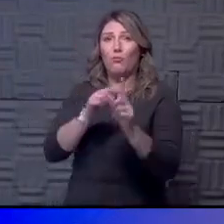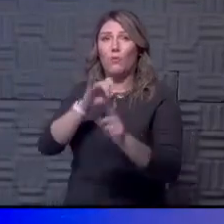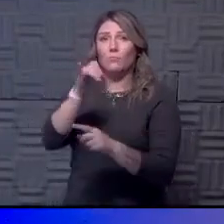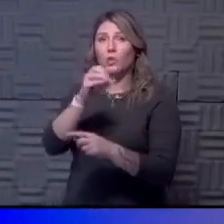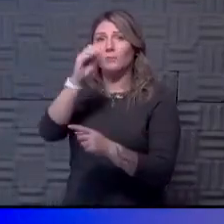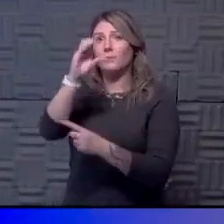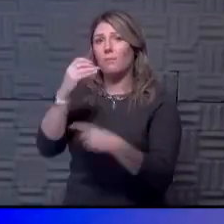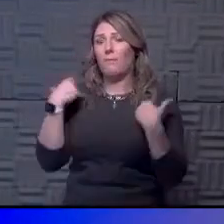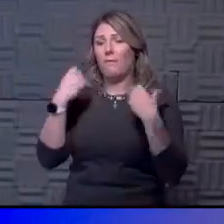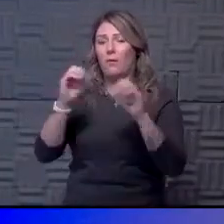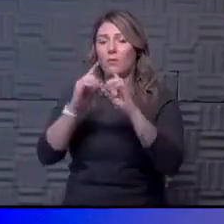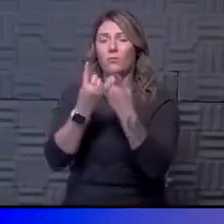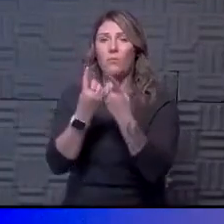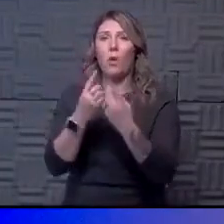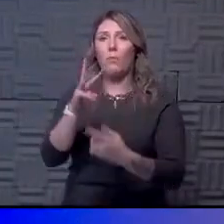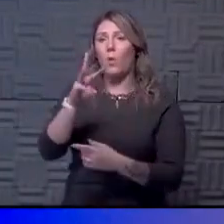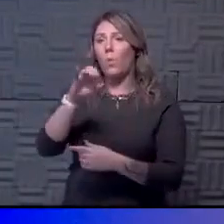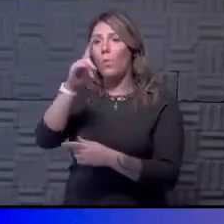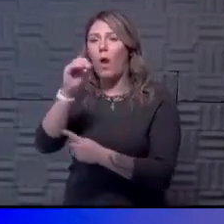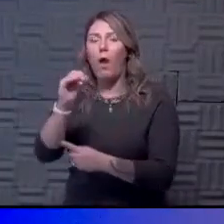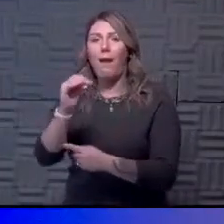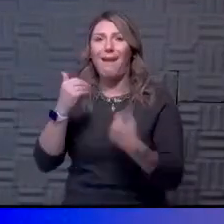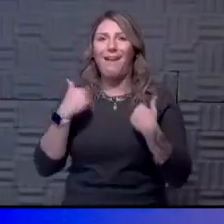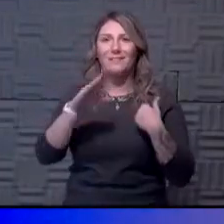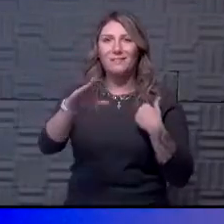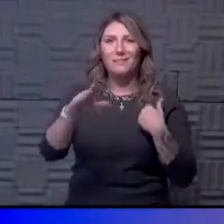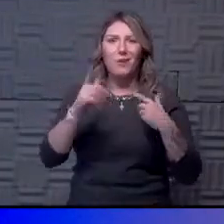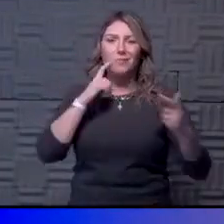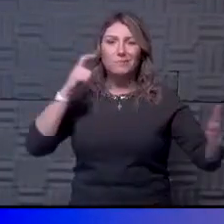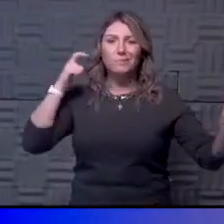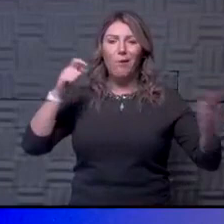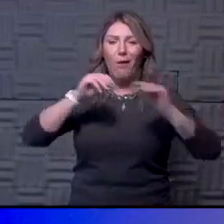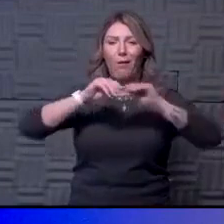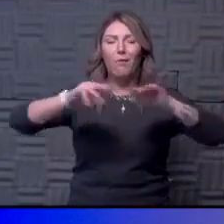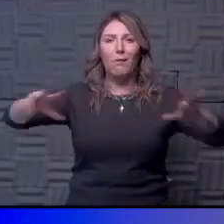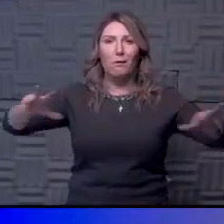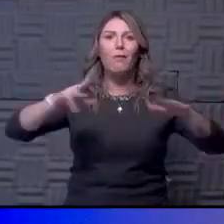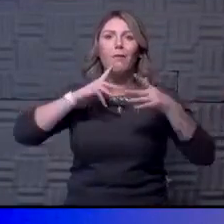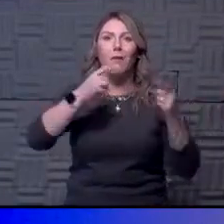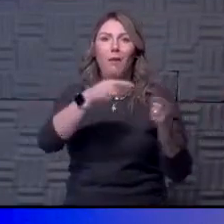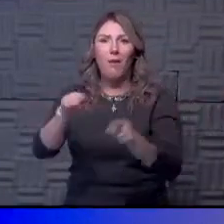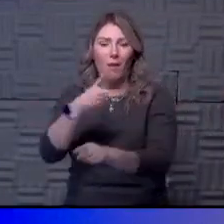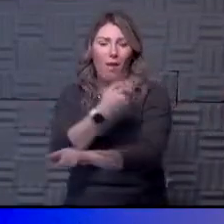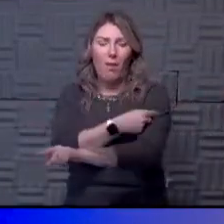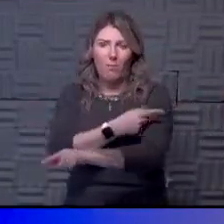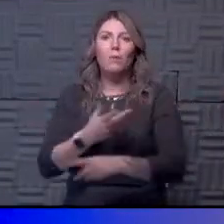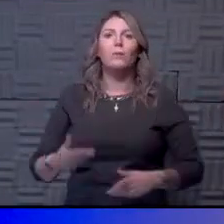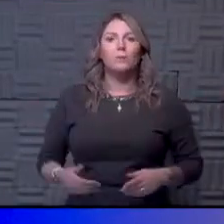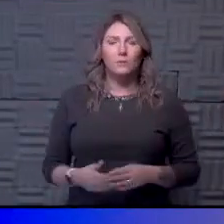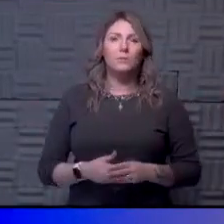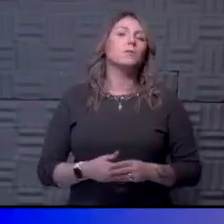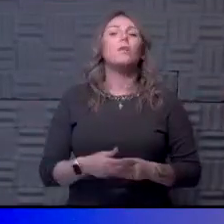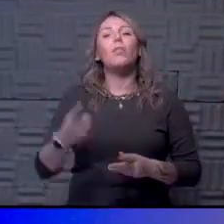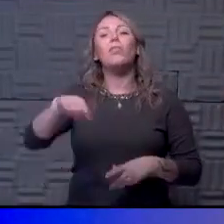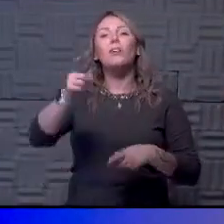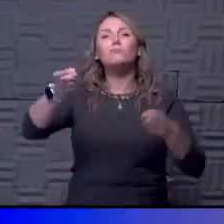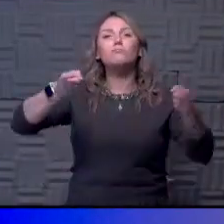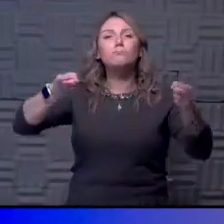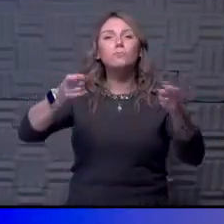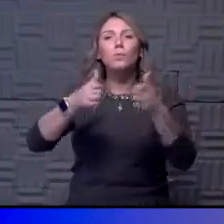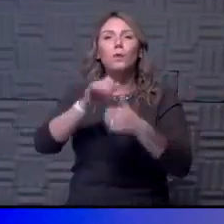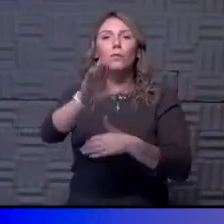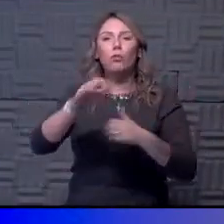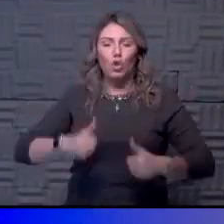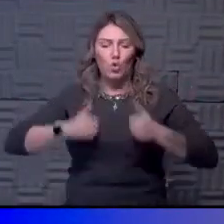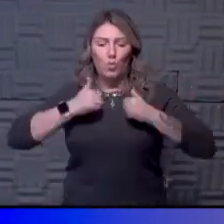County Health Department right now. Wyandotte County has their mass vaccinations going on. So they are really trying to deal with their